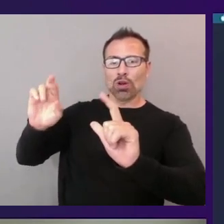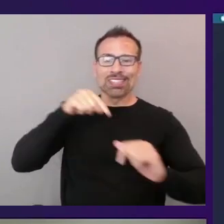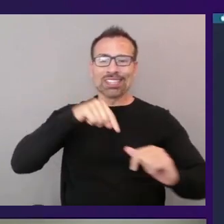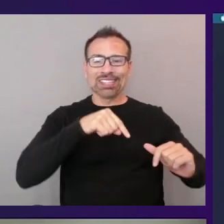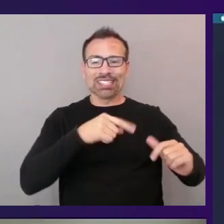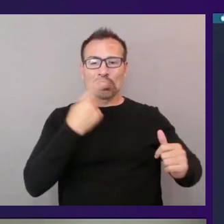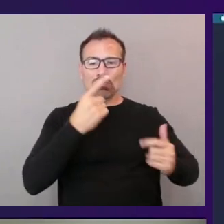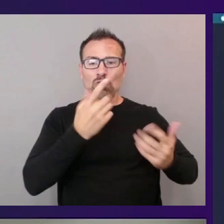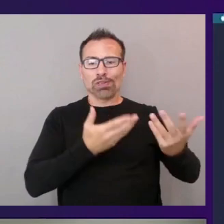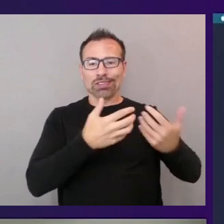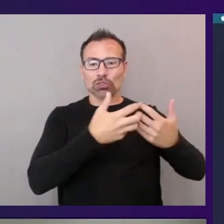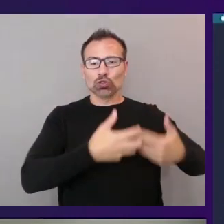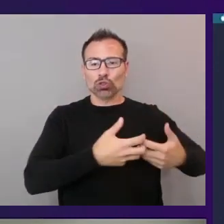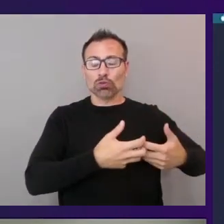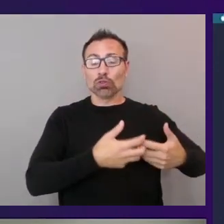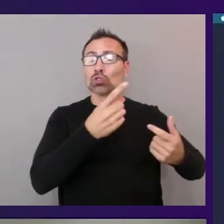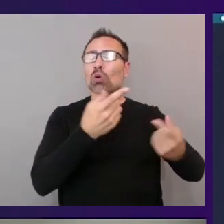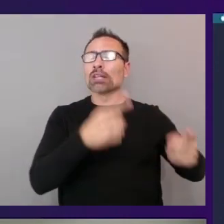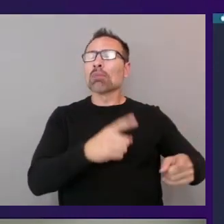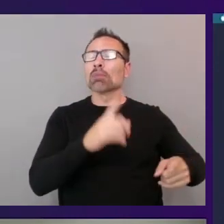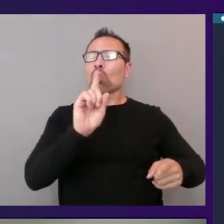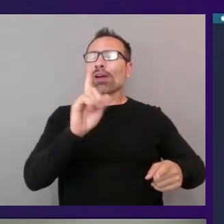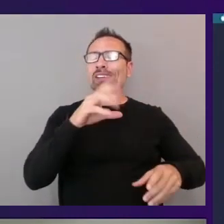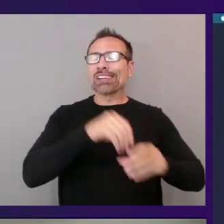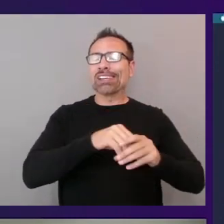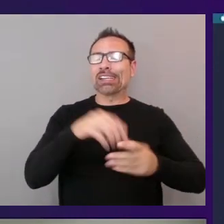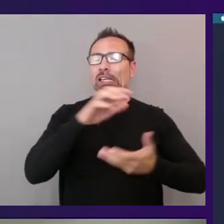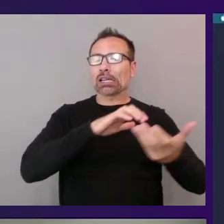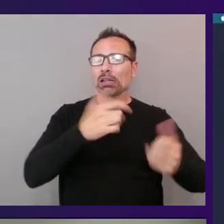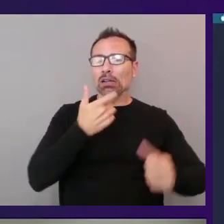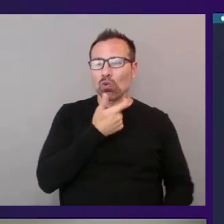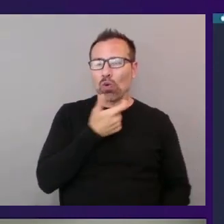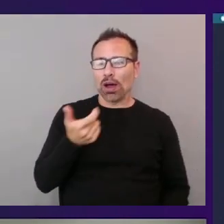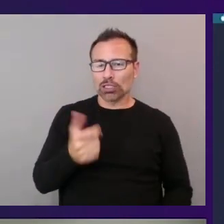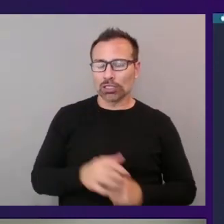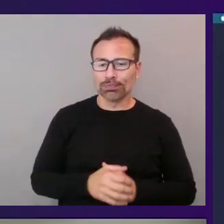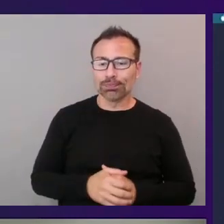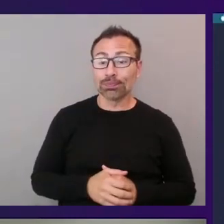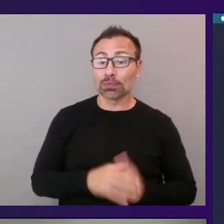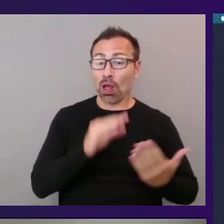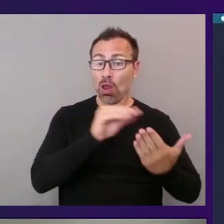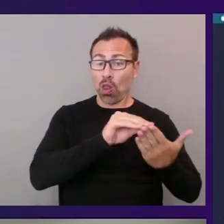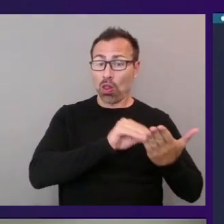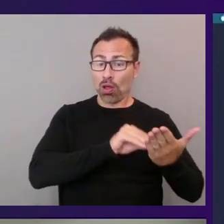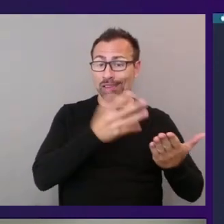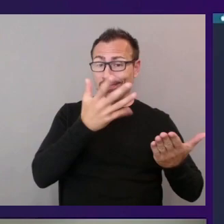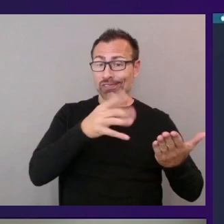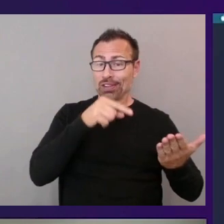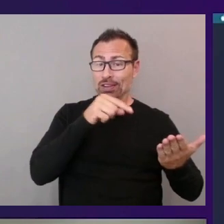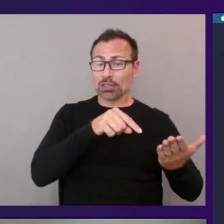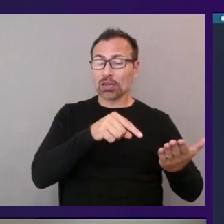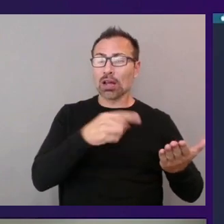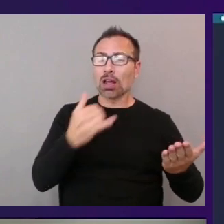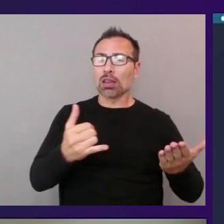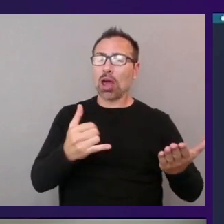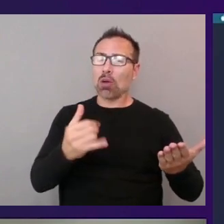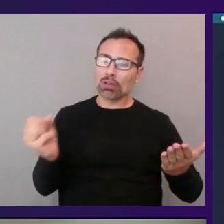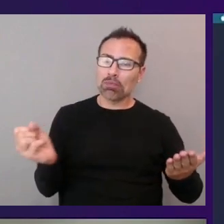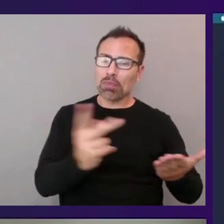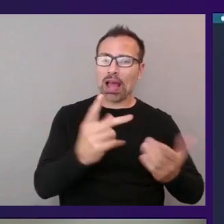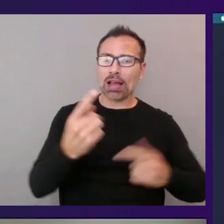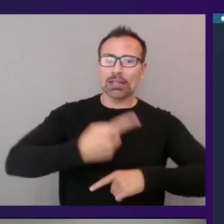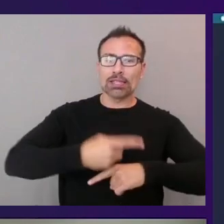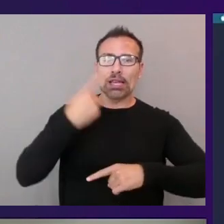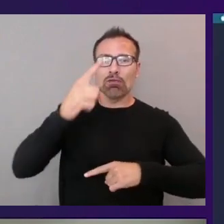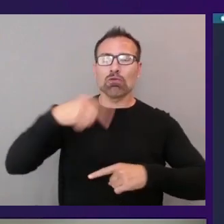CloudWatch. And then once we've made that log, we return the date as a prop there, which